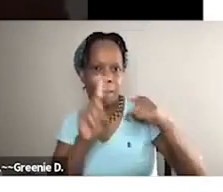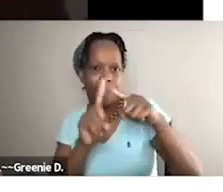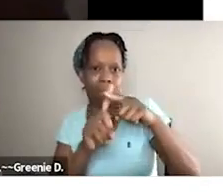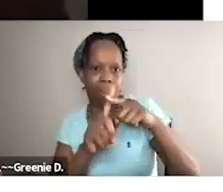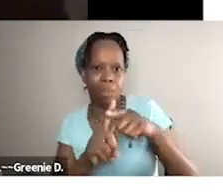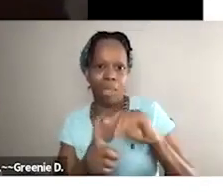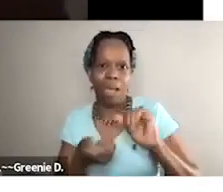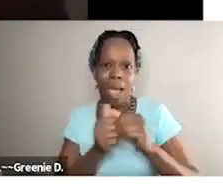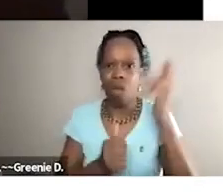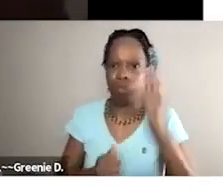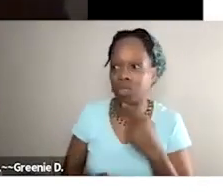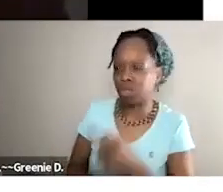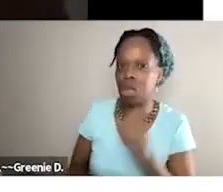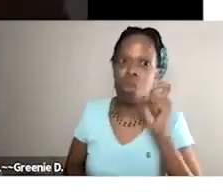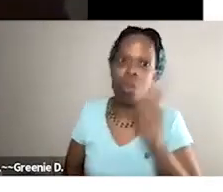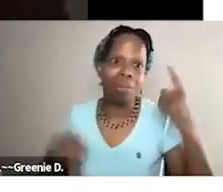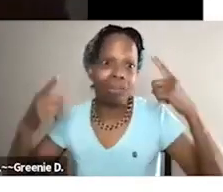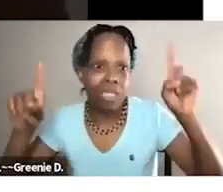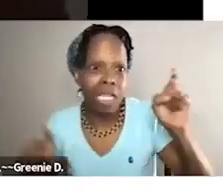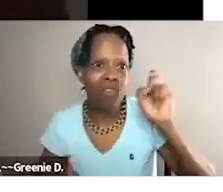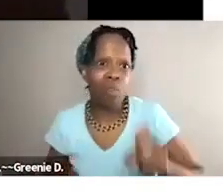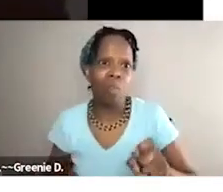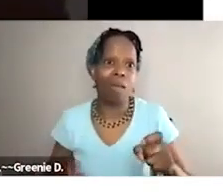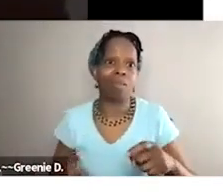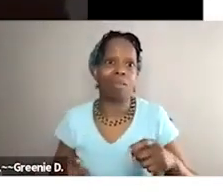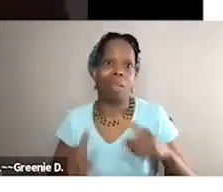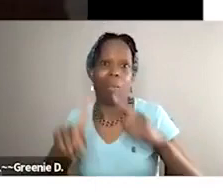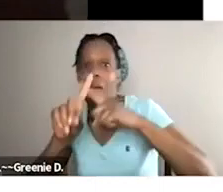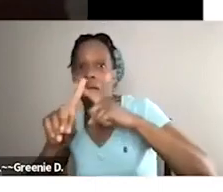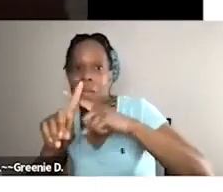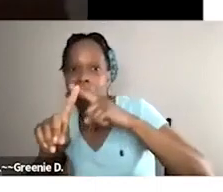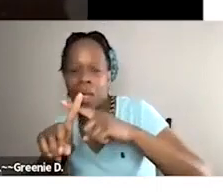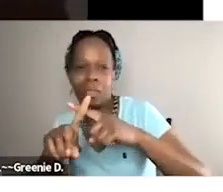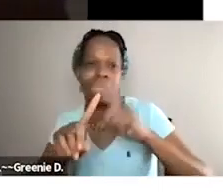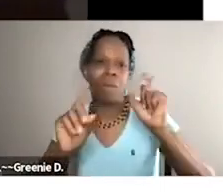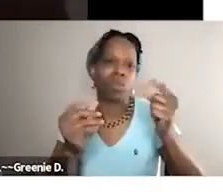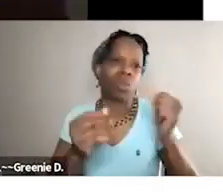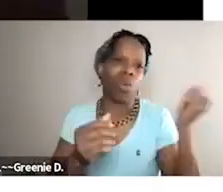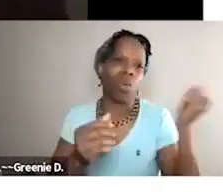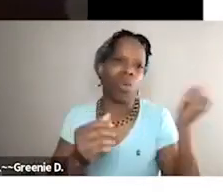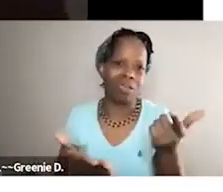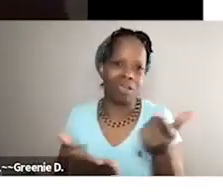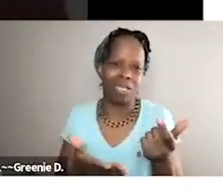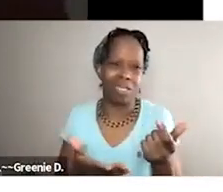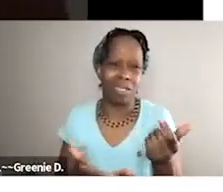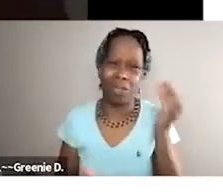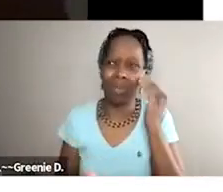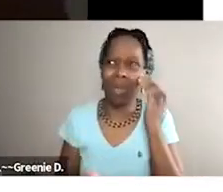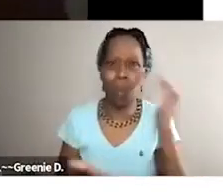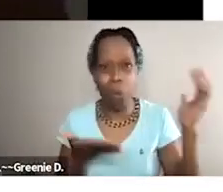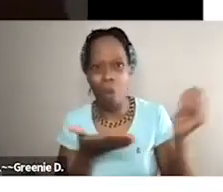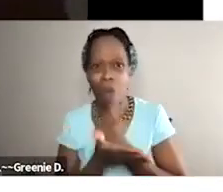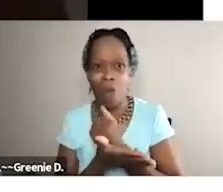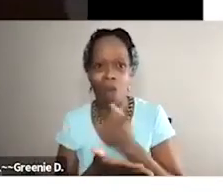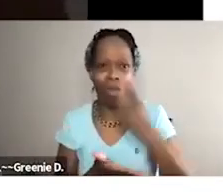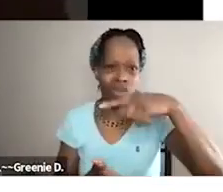prove yourself, you have to do all these things just to sort of earn your place in the world, you know, and it